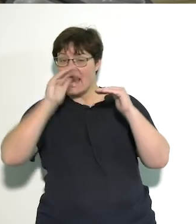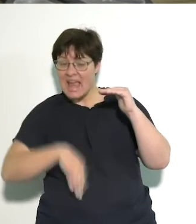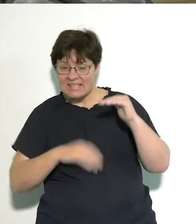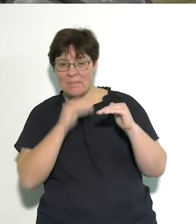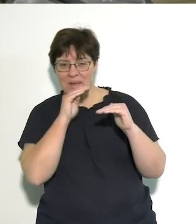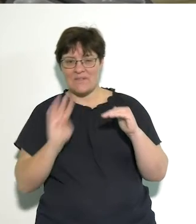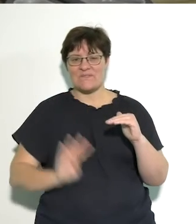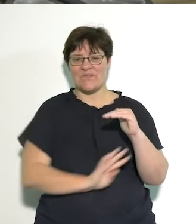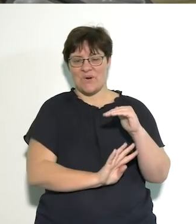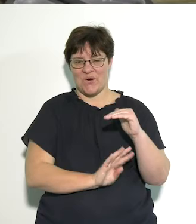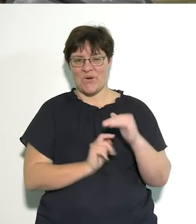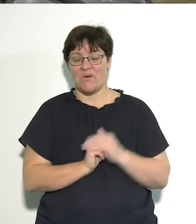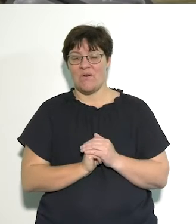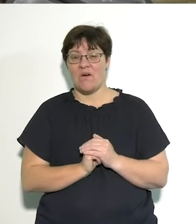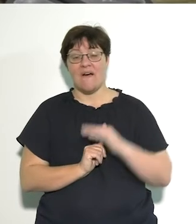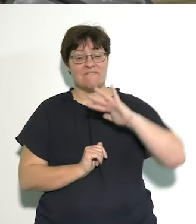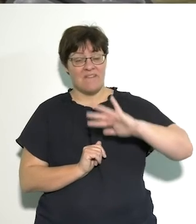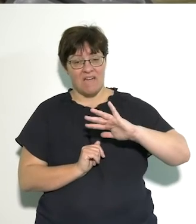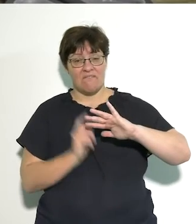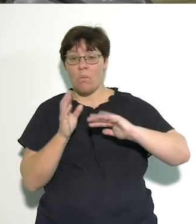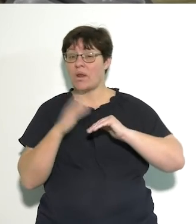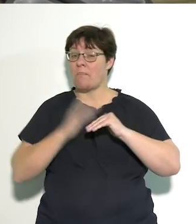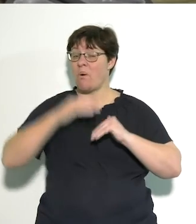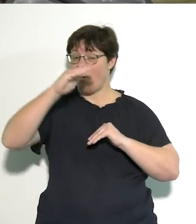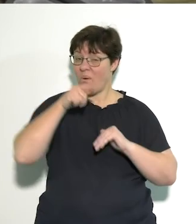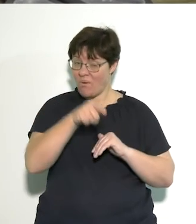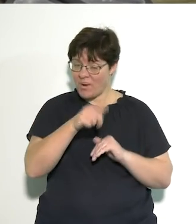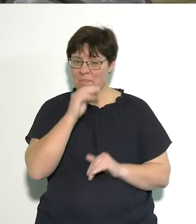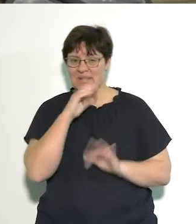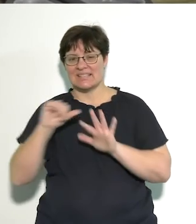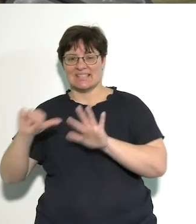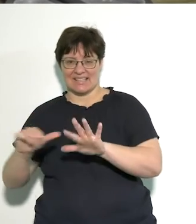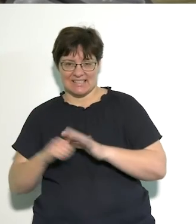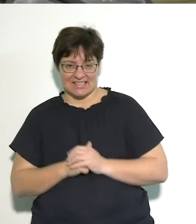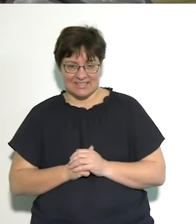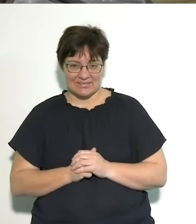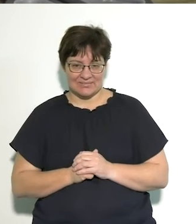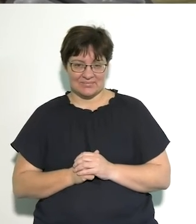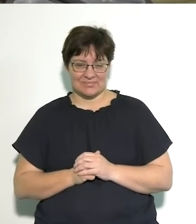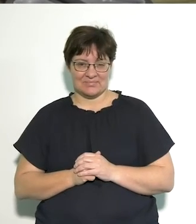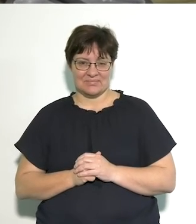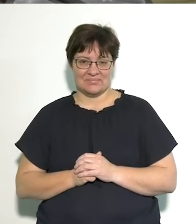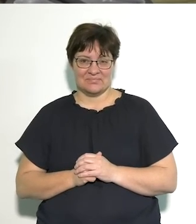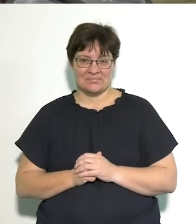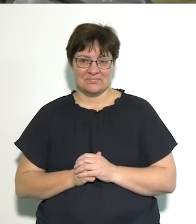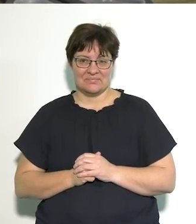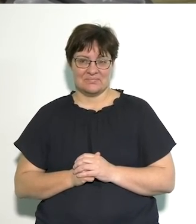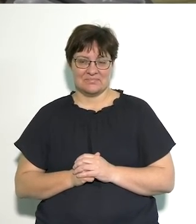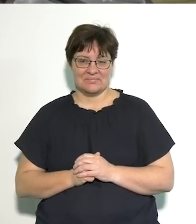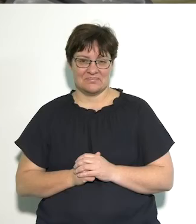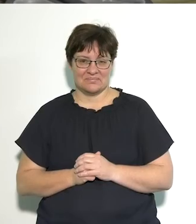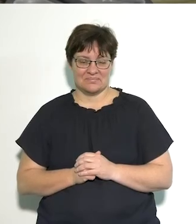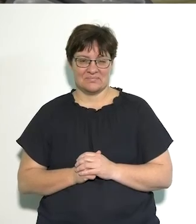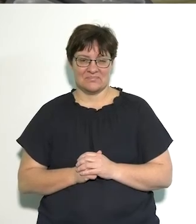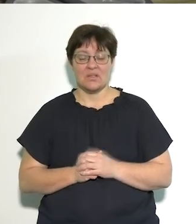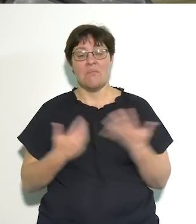they're going to slide it down to the number 4. And you can say to them, what's 1 more than 5? And they can slide it up 1 to